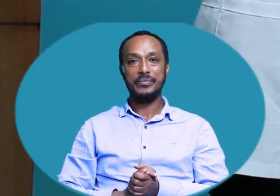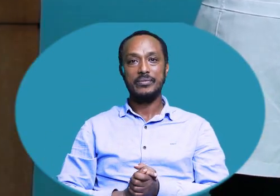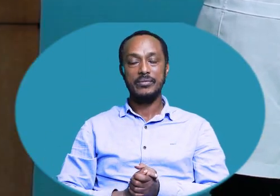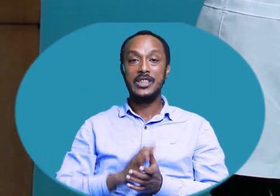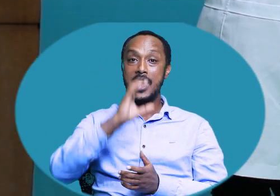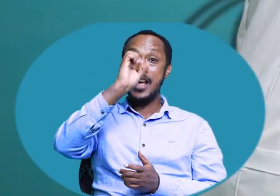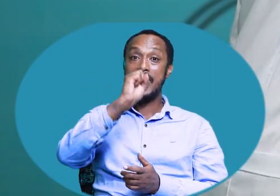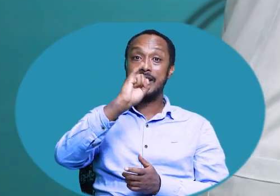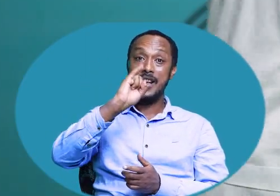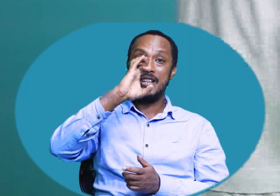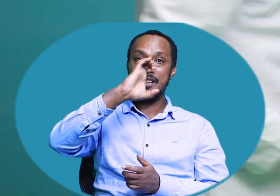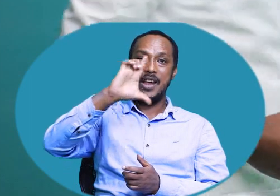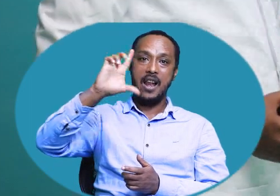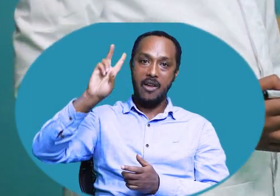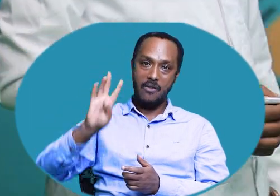HNO3,